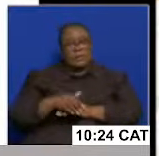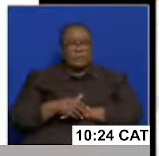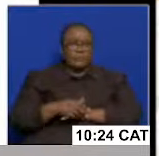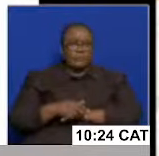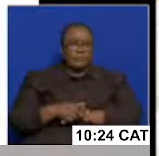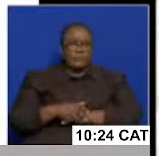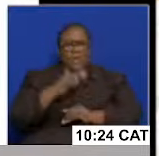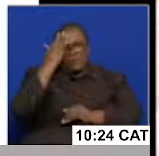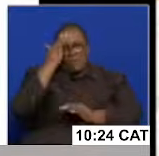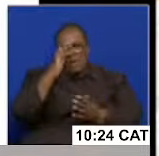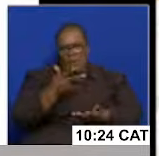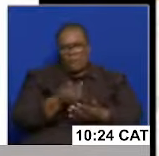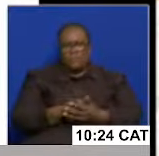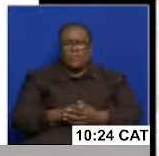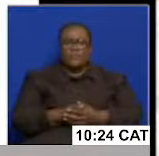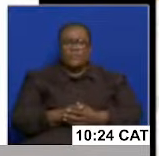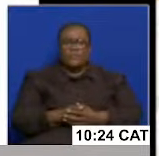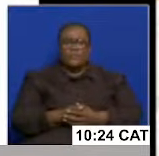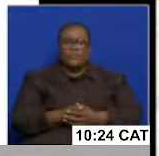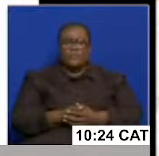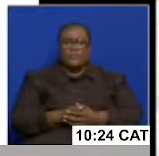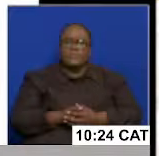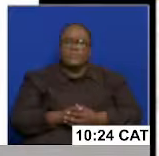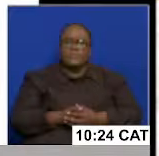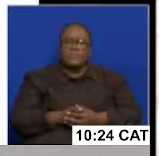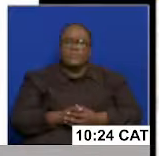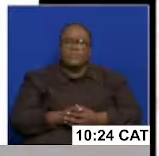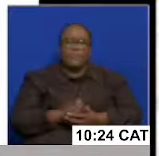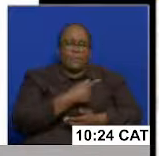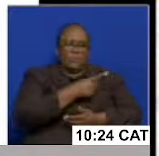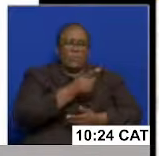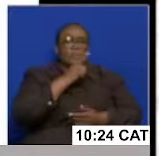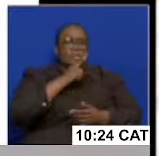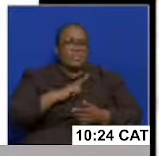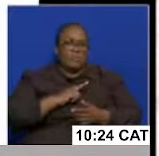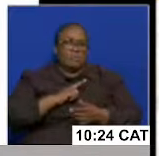They told me after they made that entry.